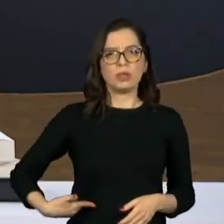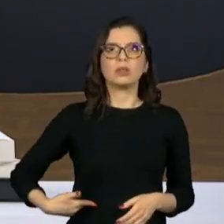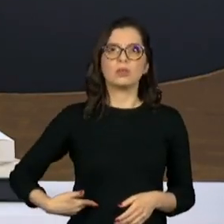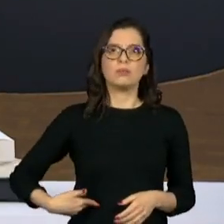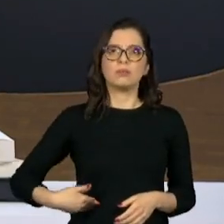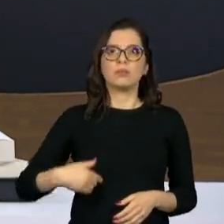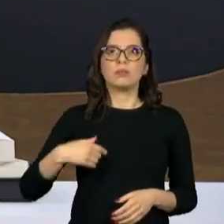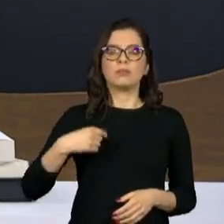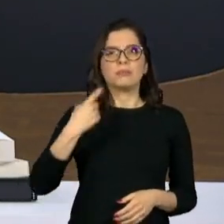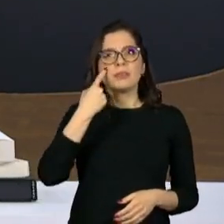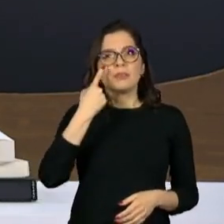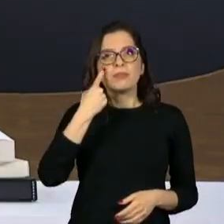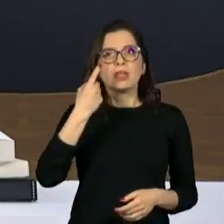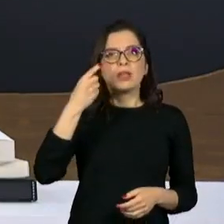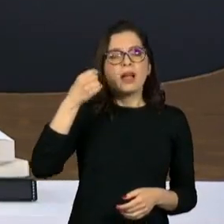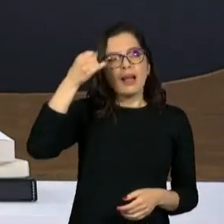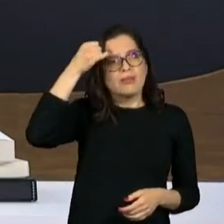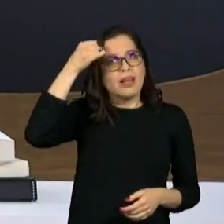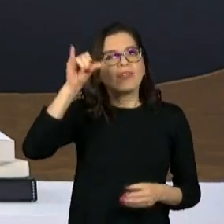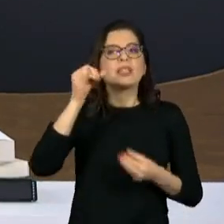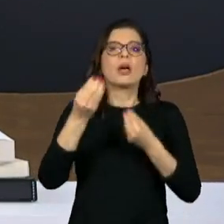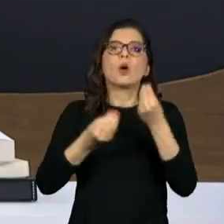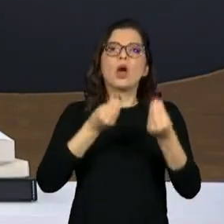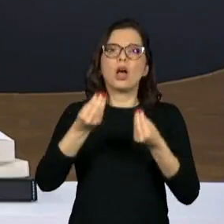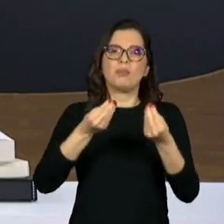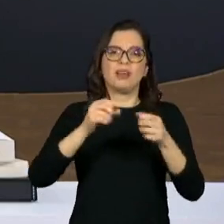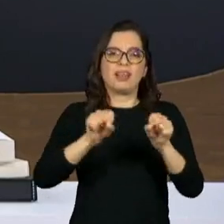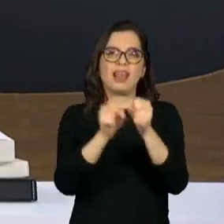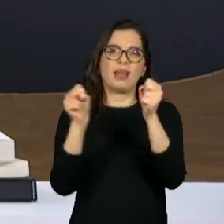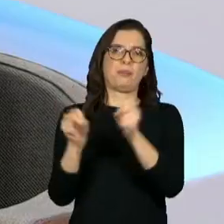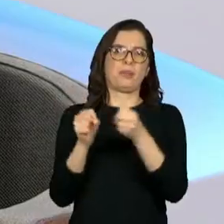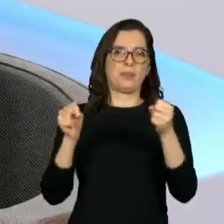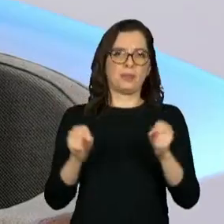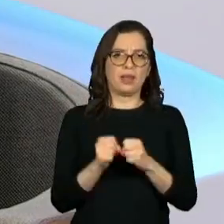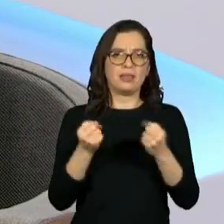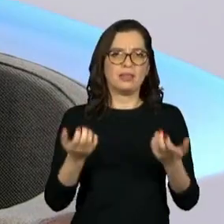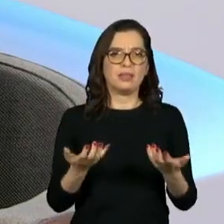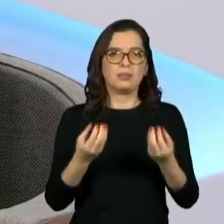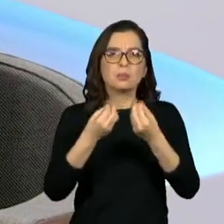globalização e com a democracia continue a causar esses estragos?